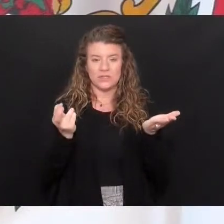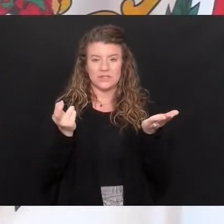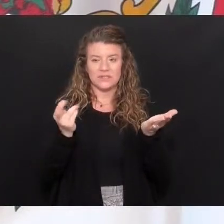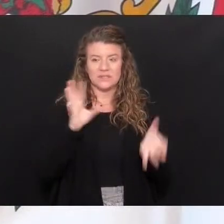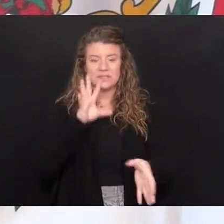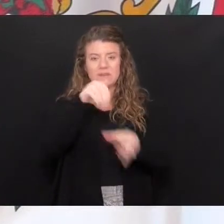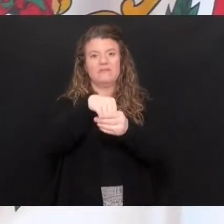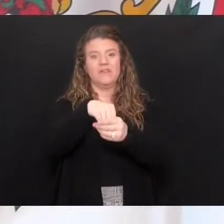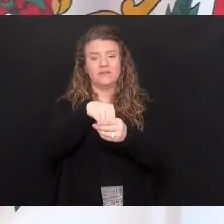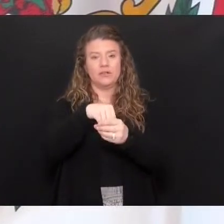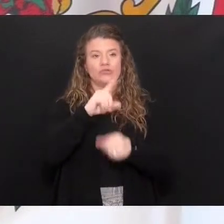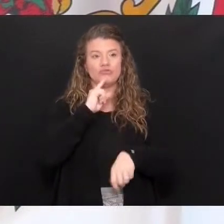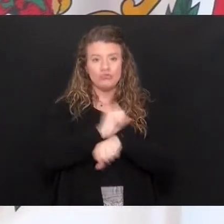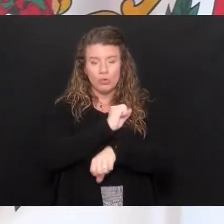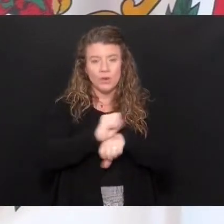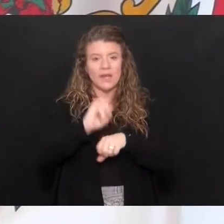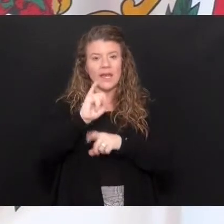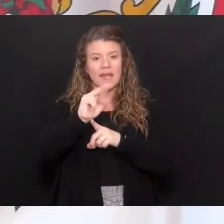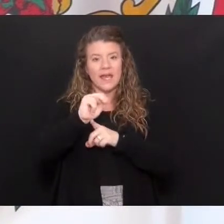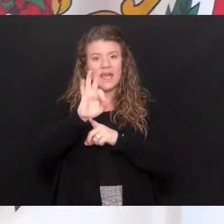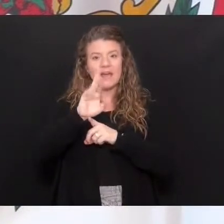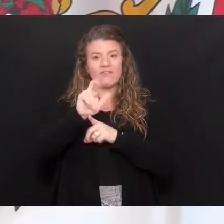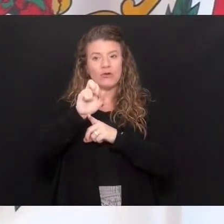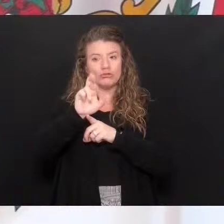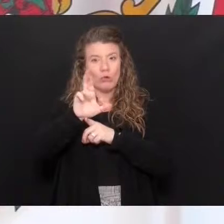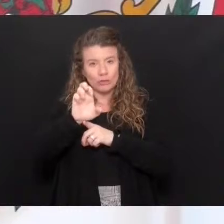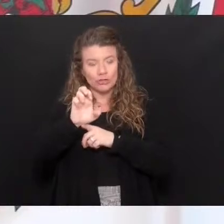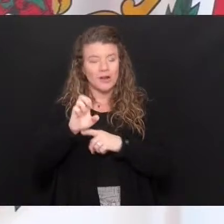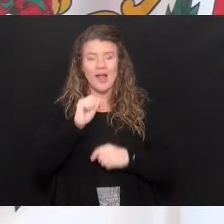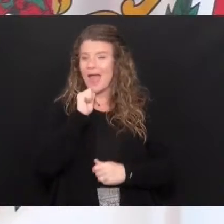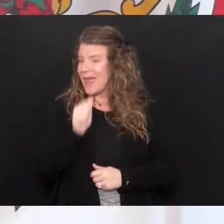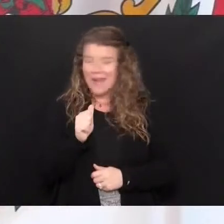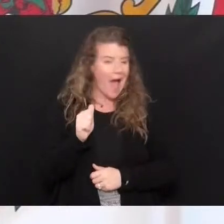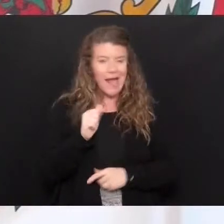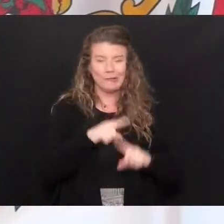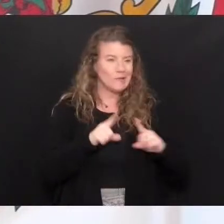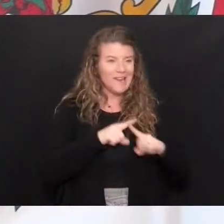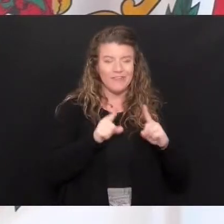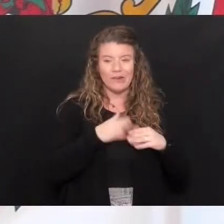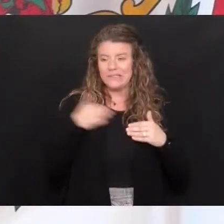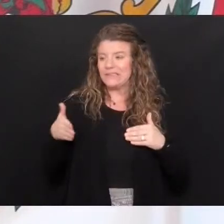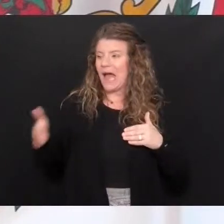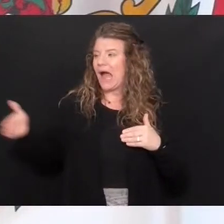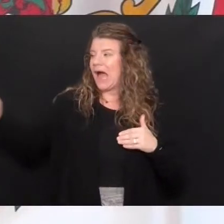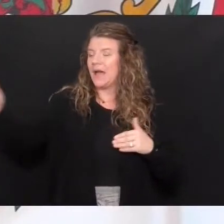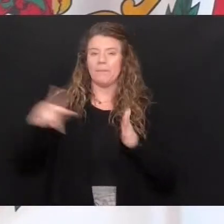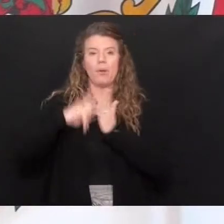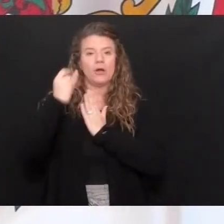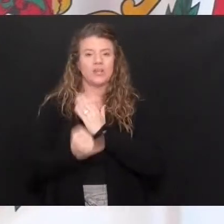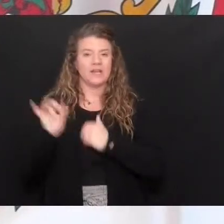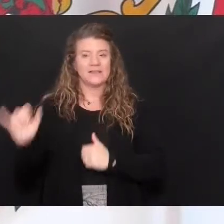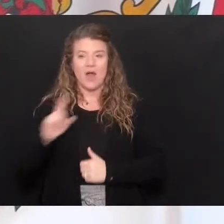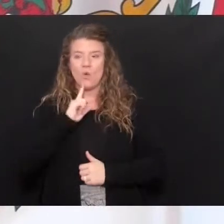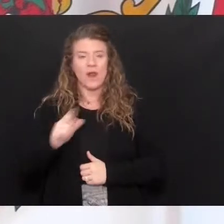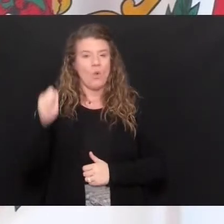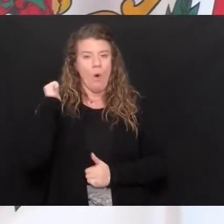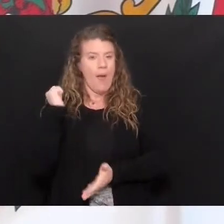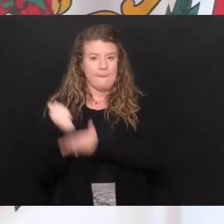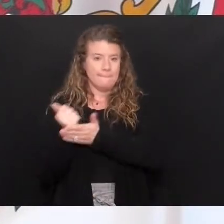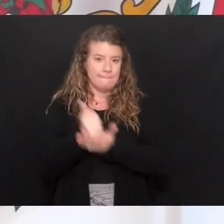into infrastructure, not into pet projects and stuff that won't help in any